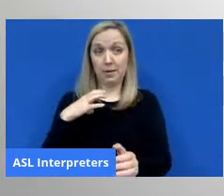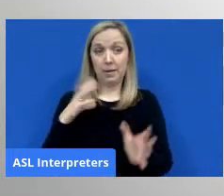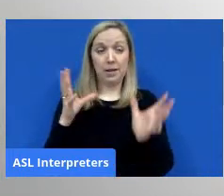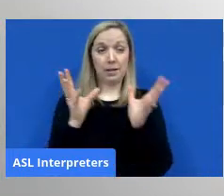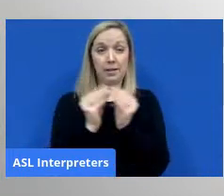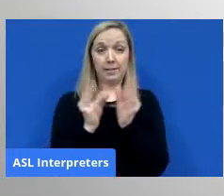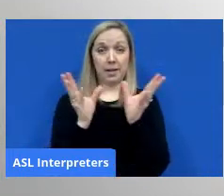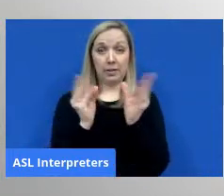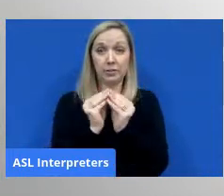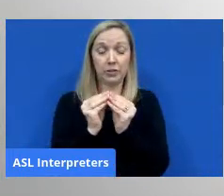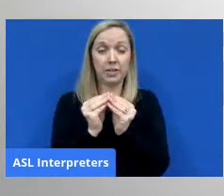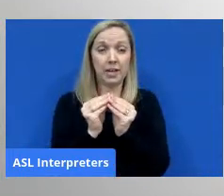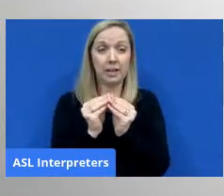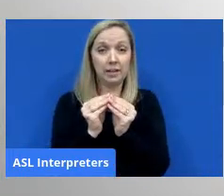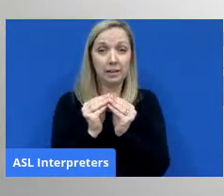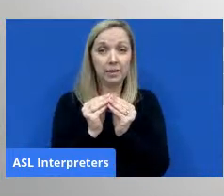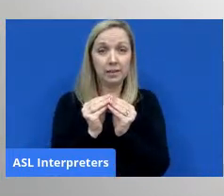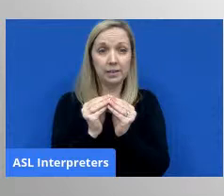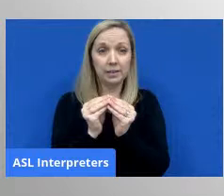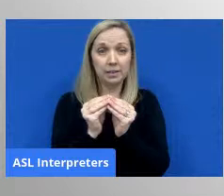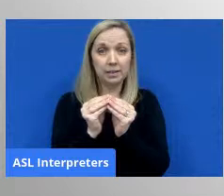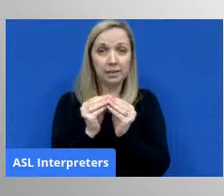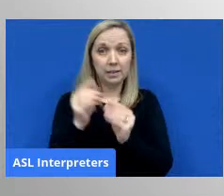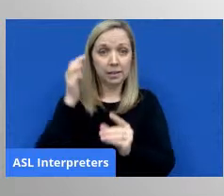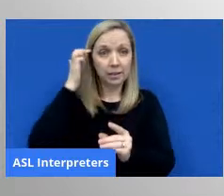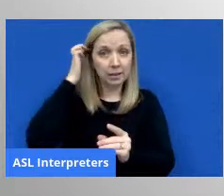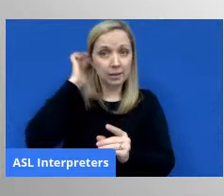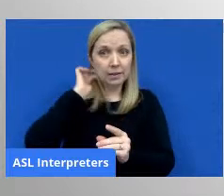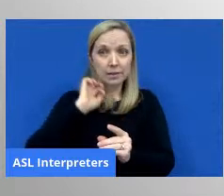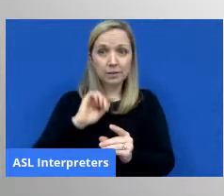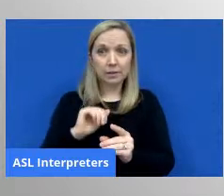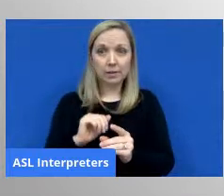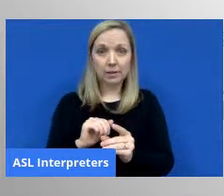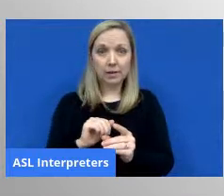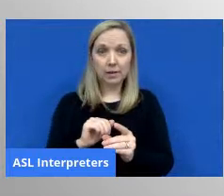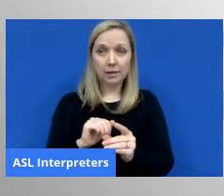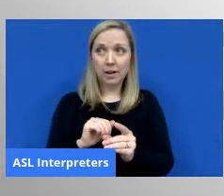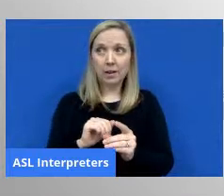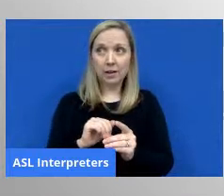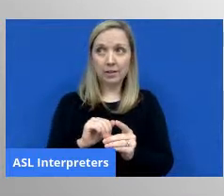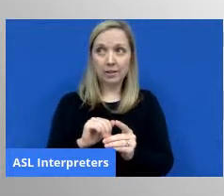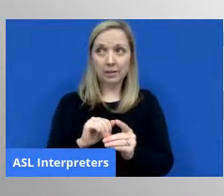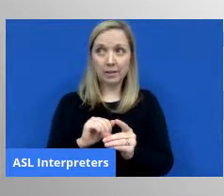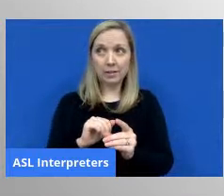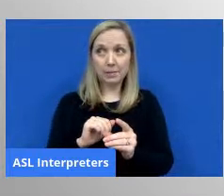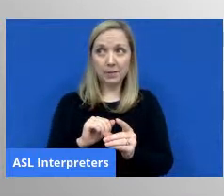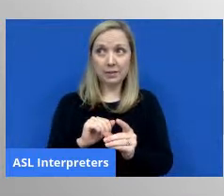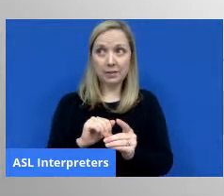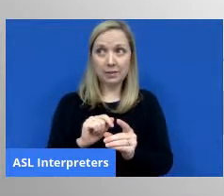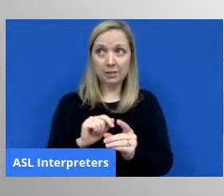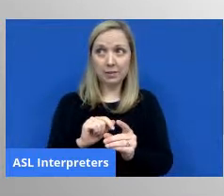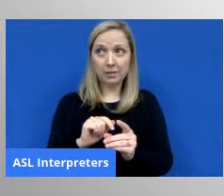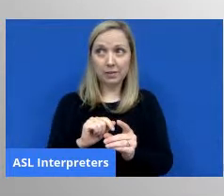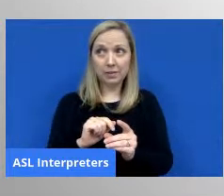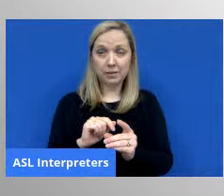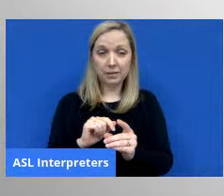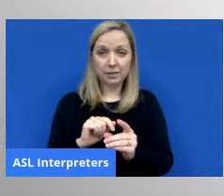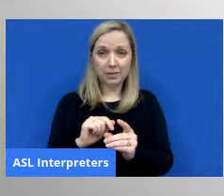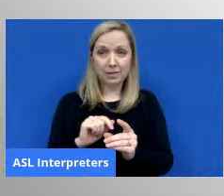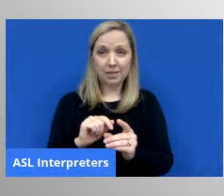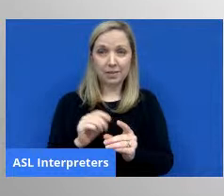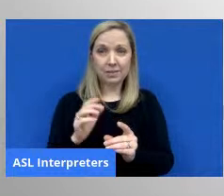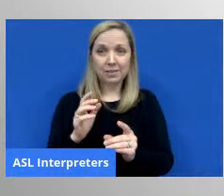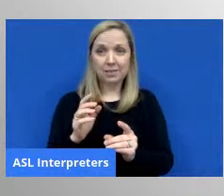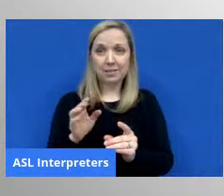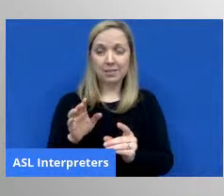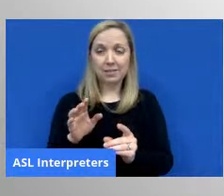will be stuck. Okay. Anything is, to make the motion and it goes, I would caution us against making it January,